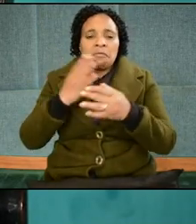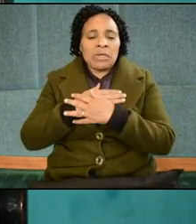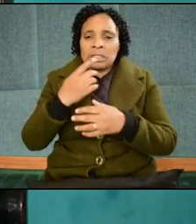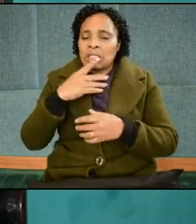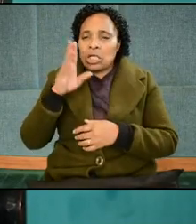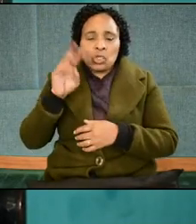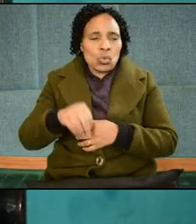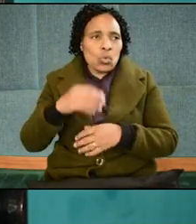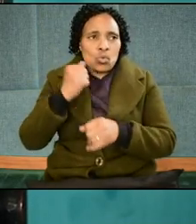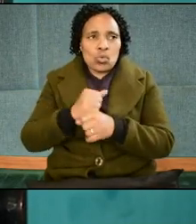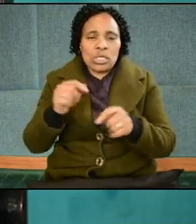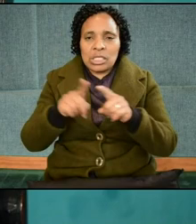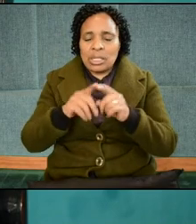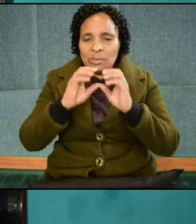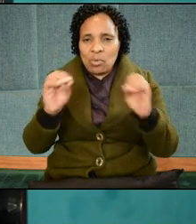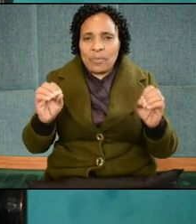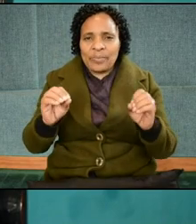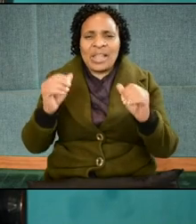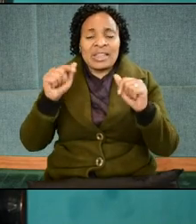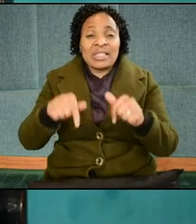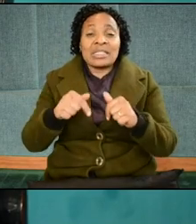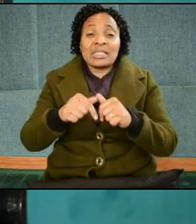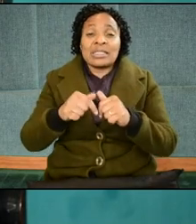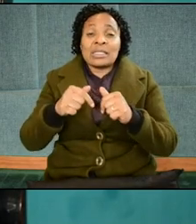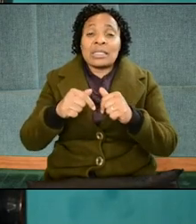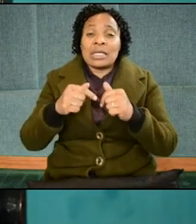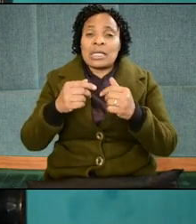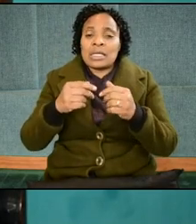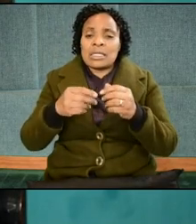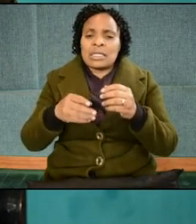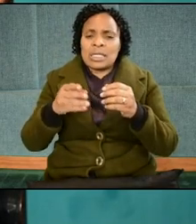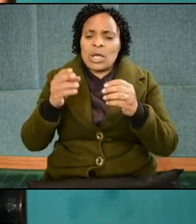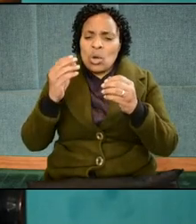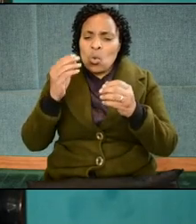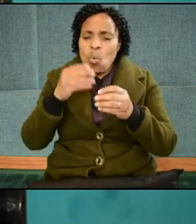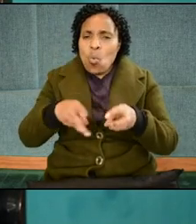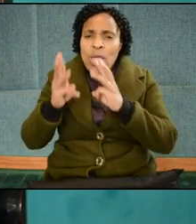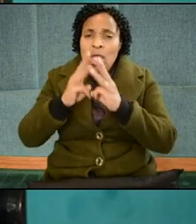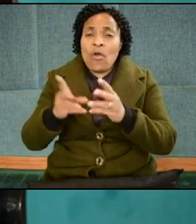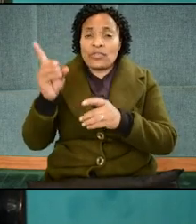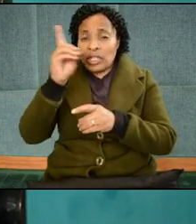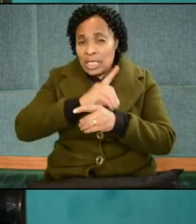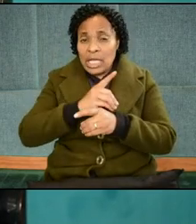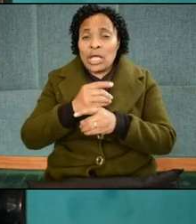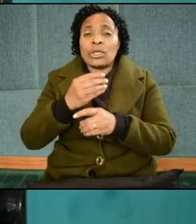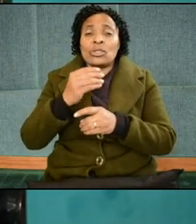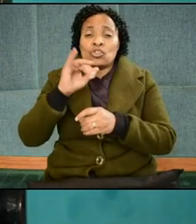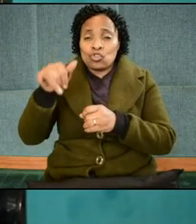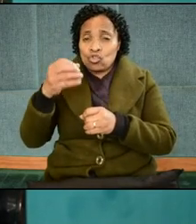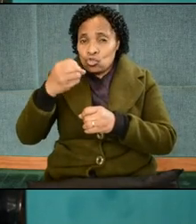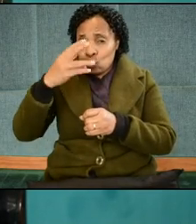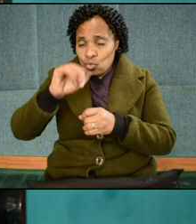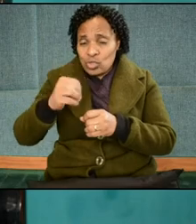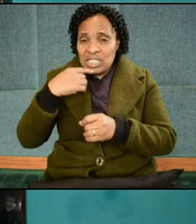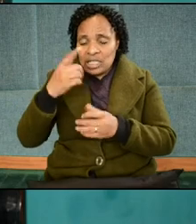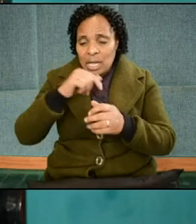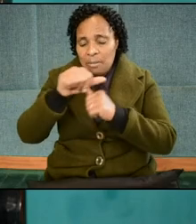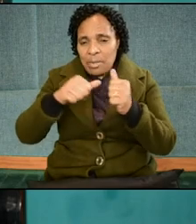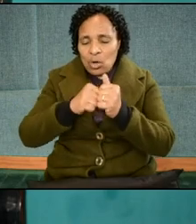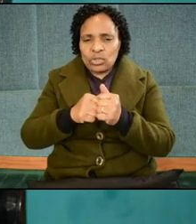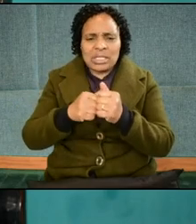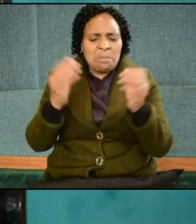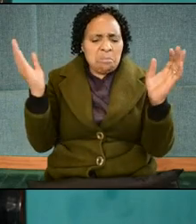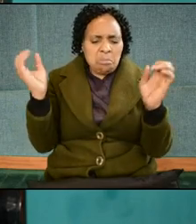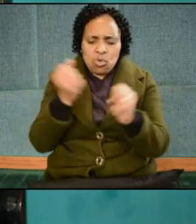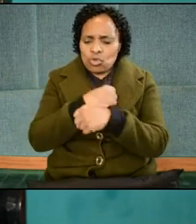this. That is the kind of zeal that John is calling for. You know, we should not love the world or the things of the world. And